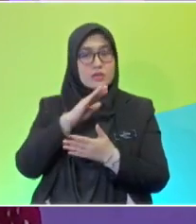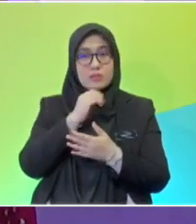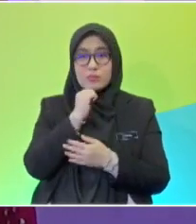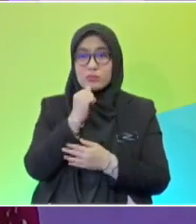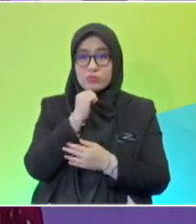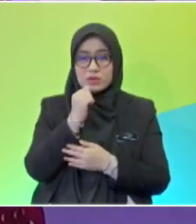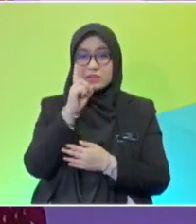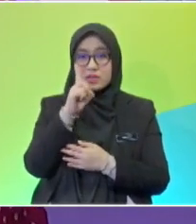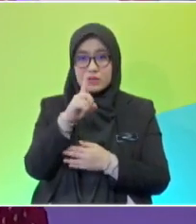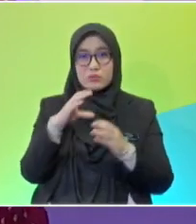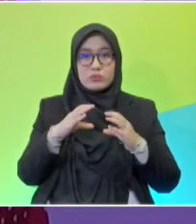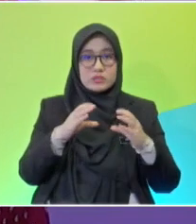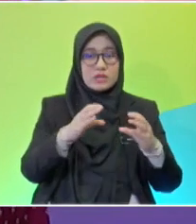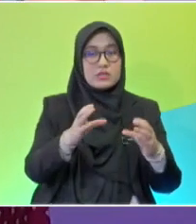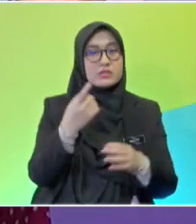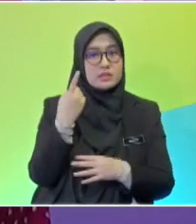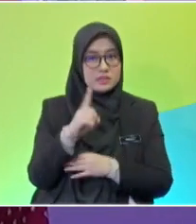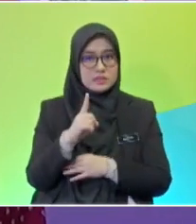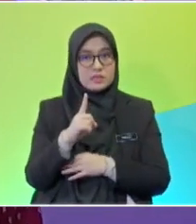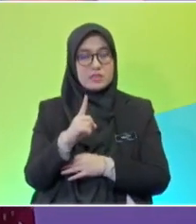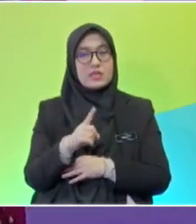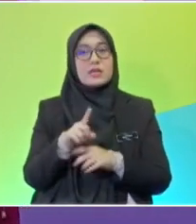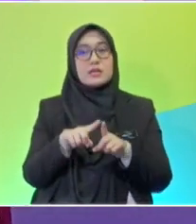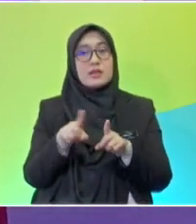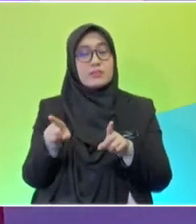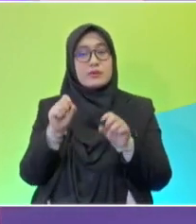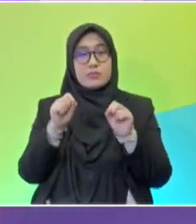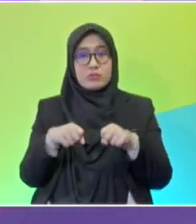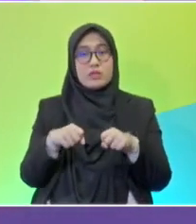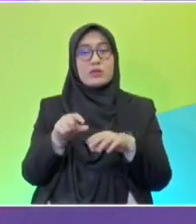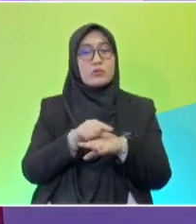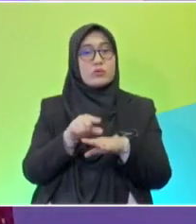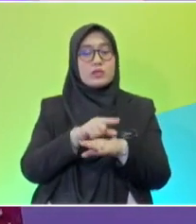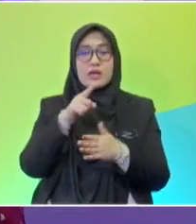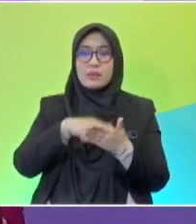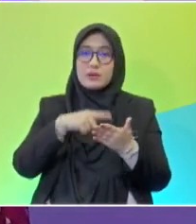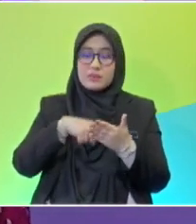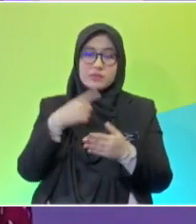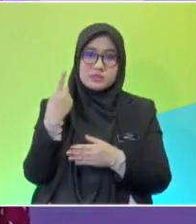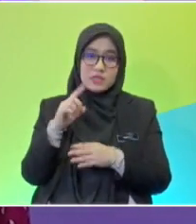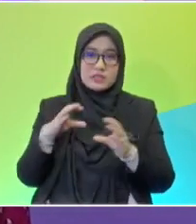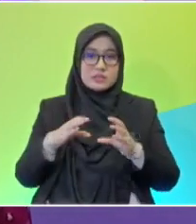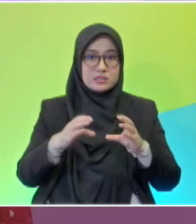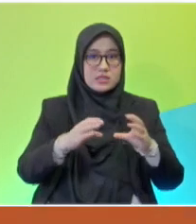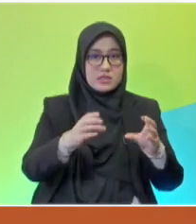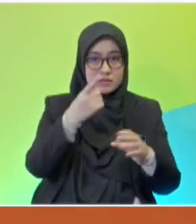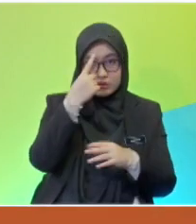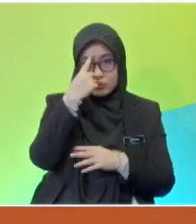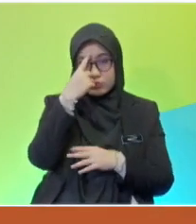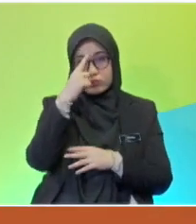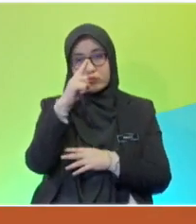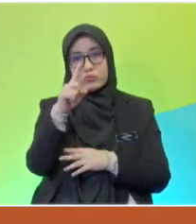So it's a whole year progress throughout the year. And for point 5, I strongly recommend to